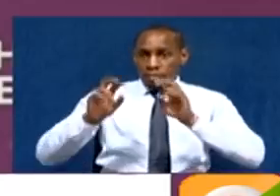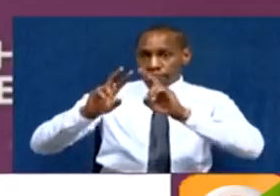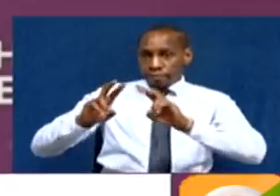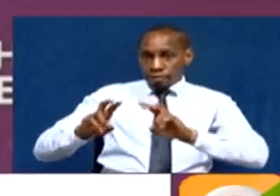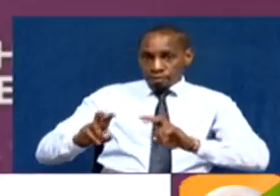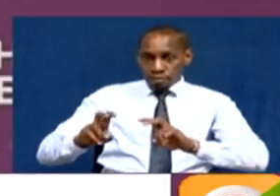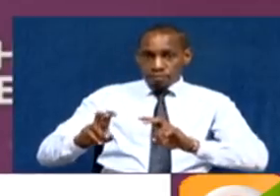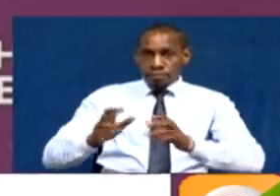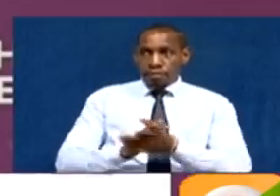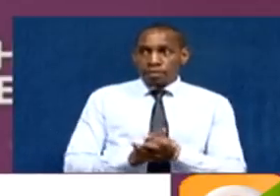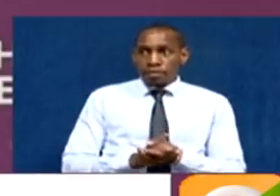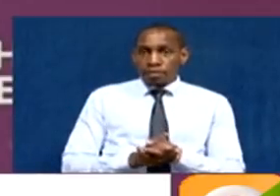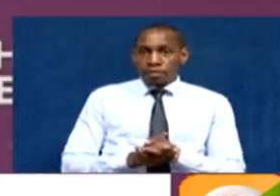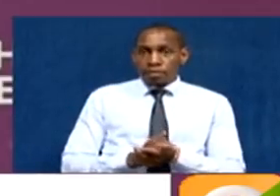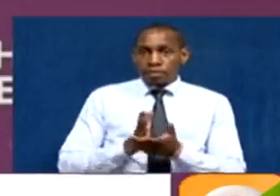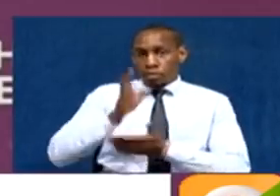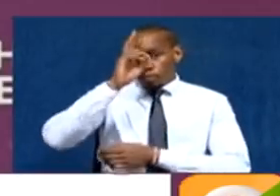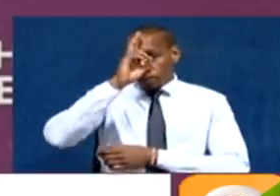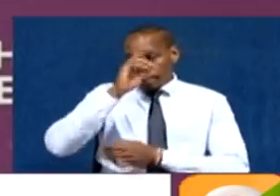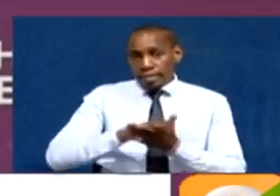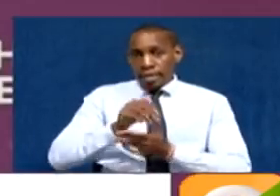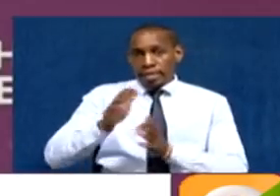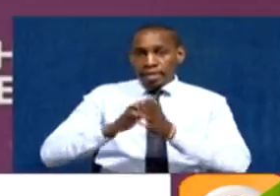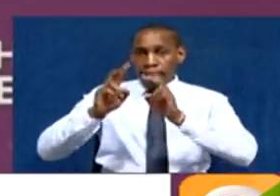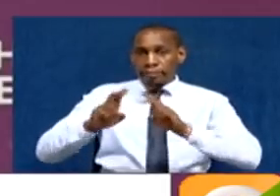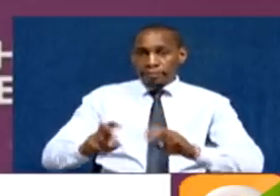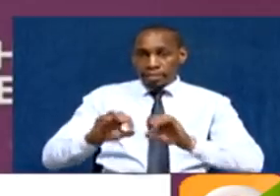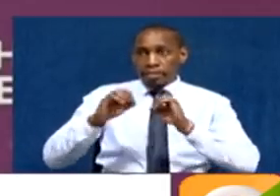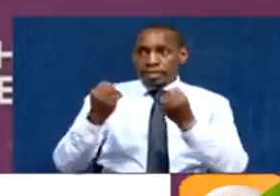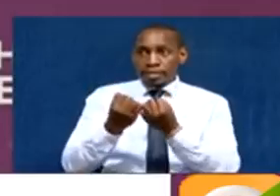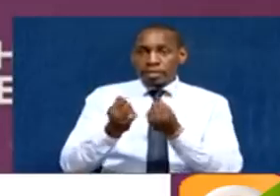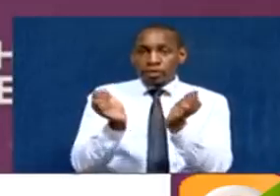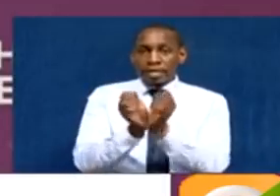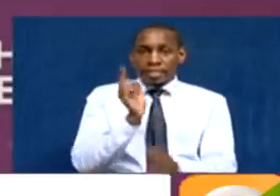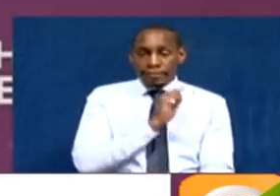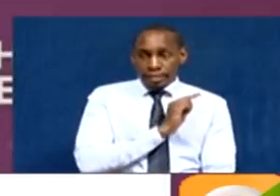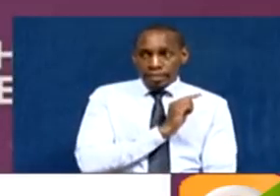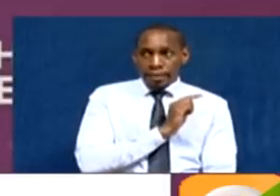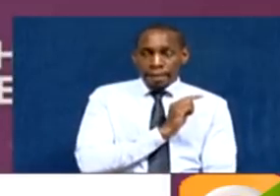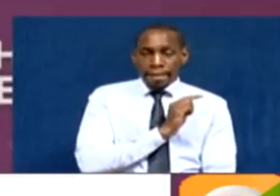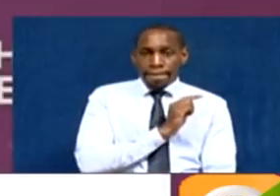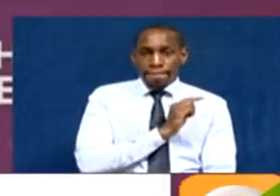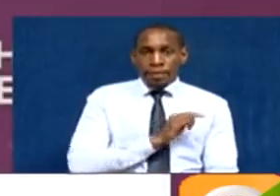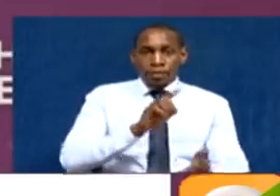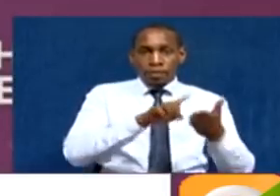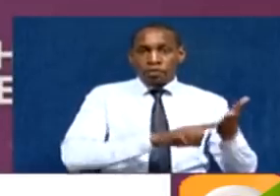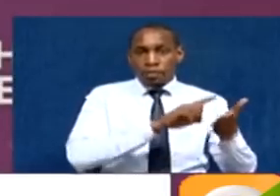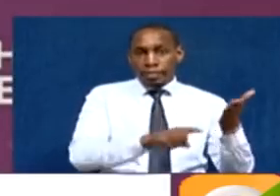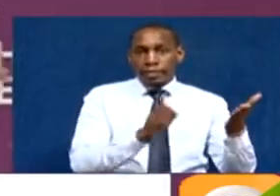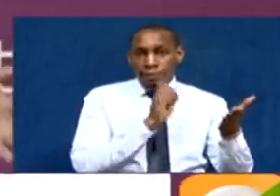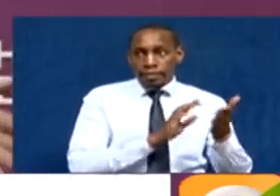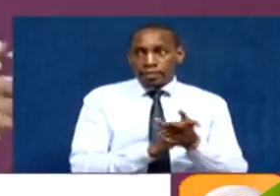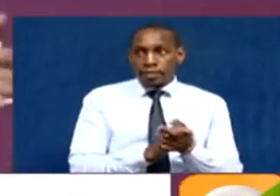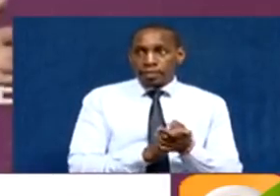investigated by investigative authorities and is arrested or being charged,